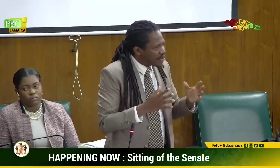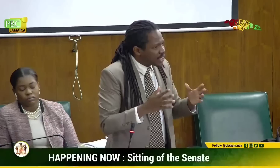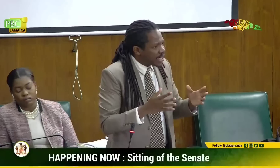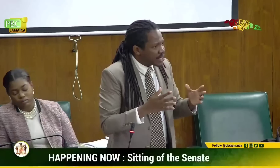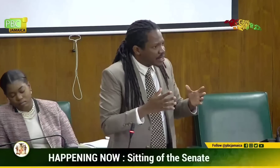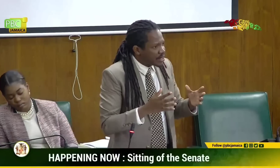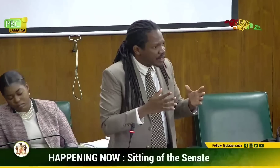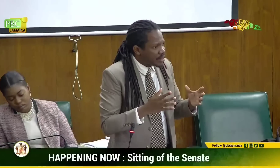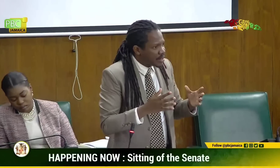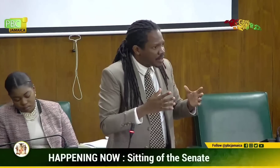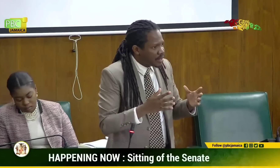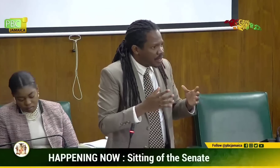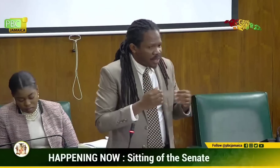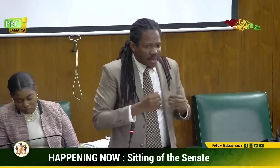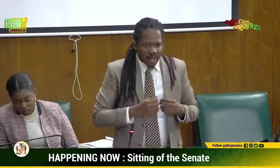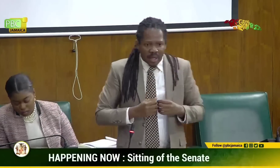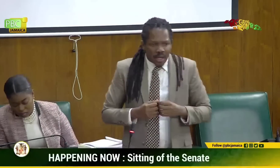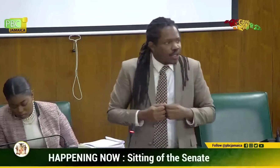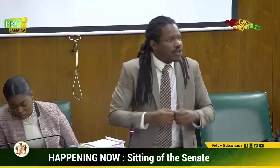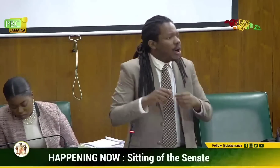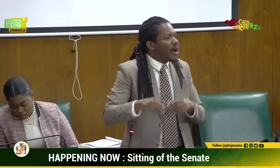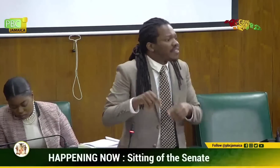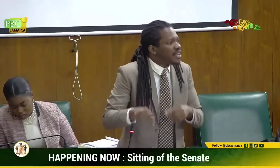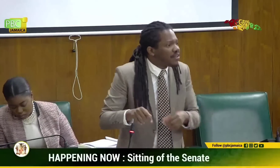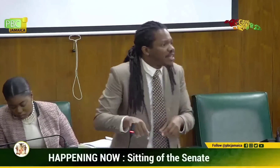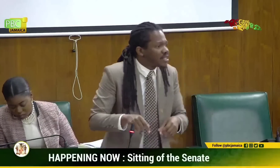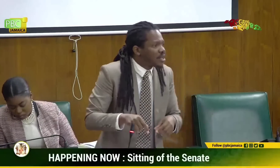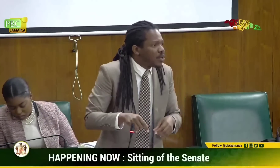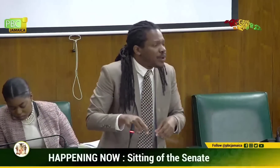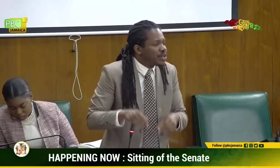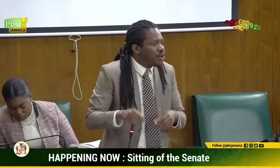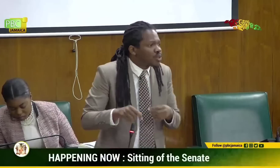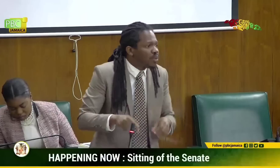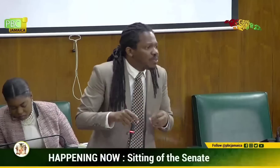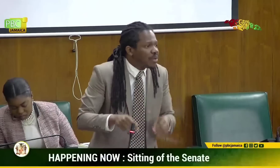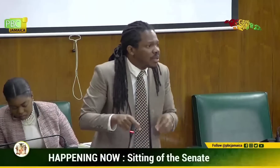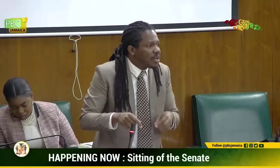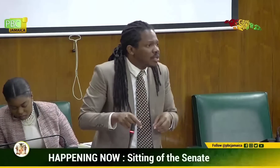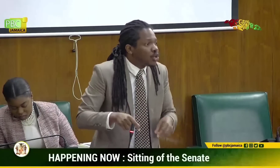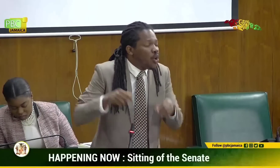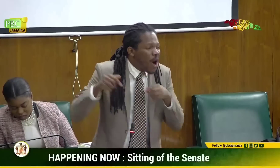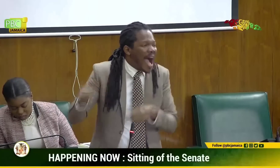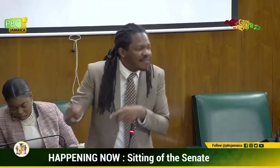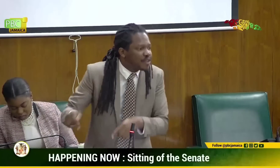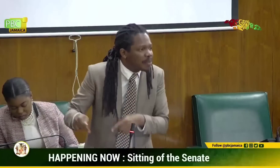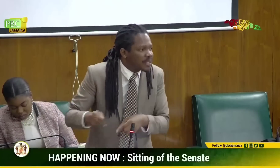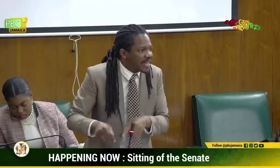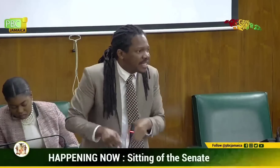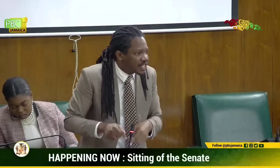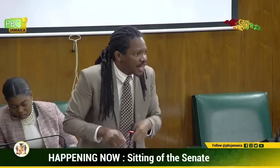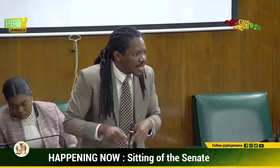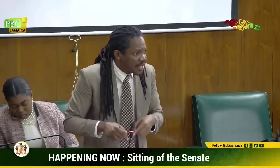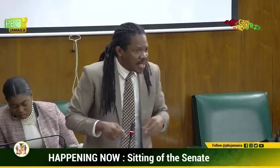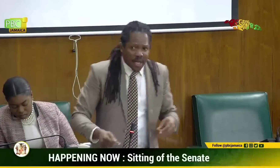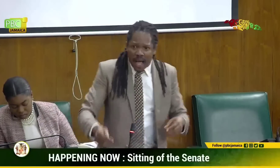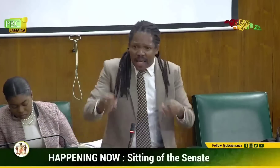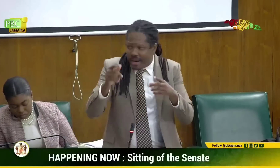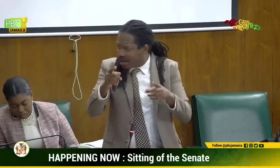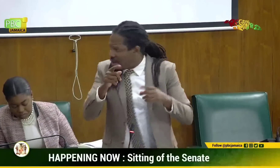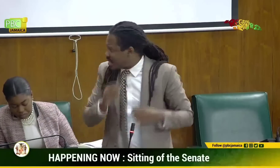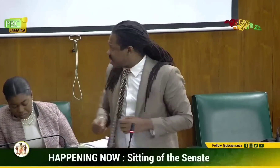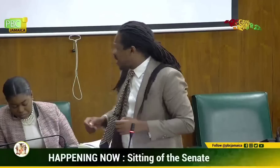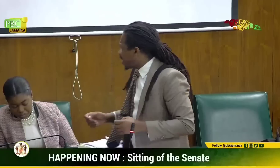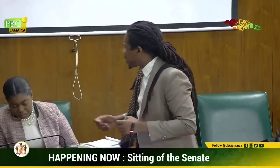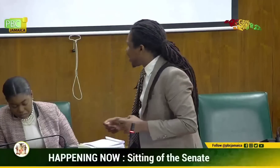Very, very challenging. You know, I have areas where those people don't have representation. I